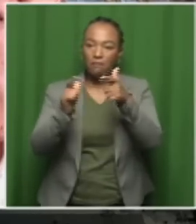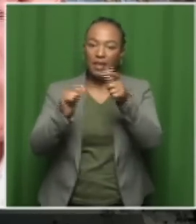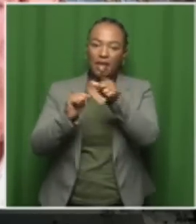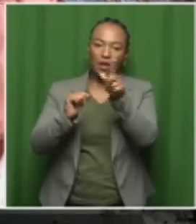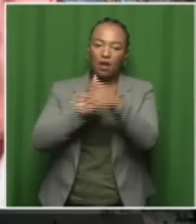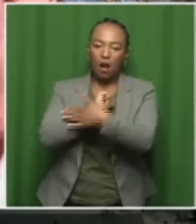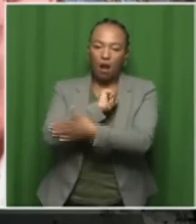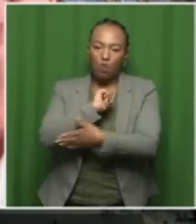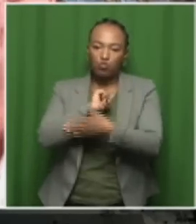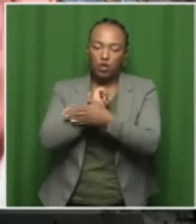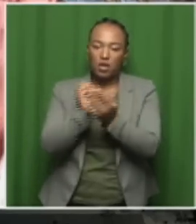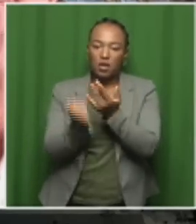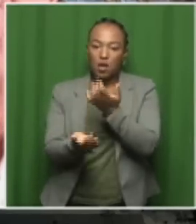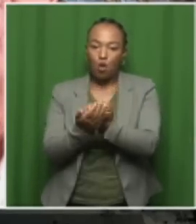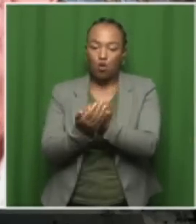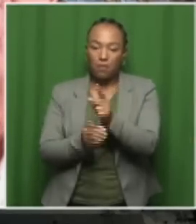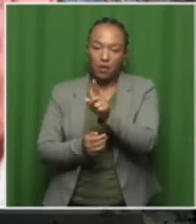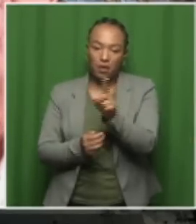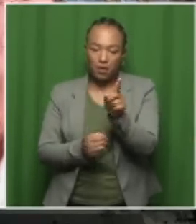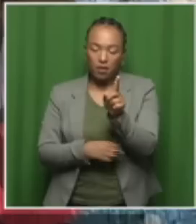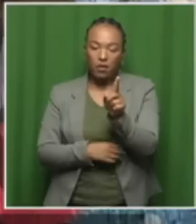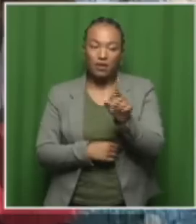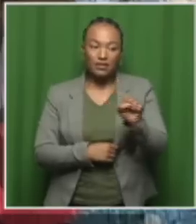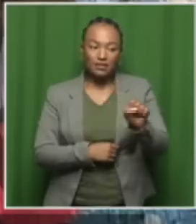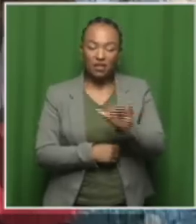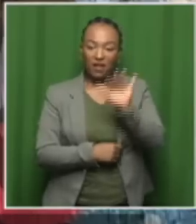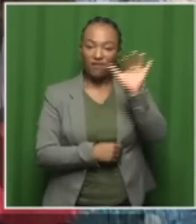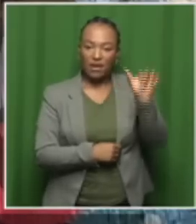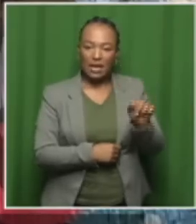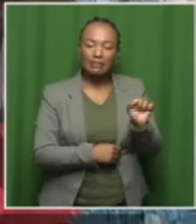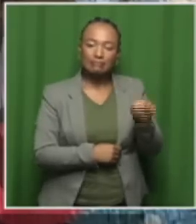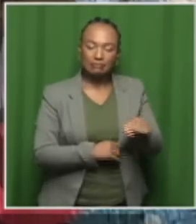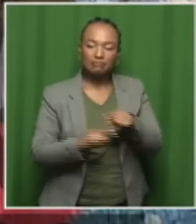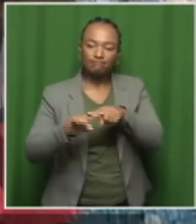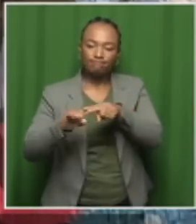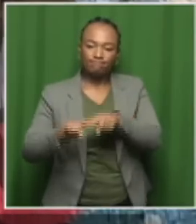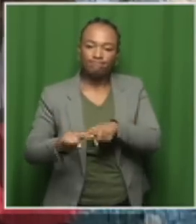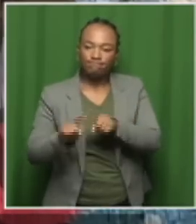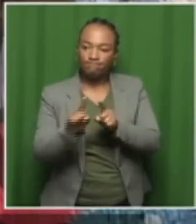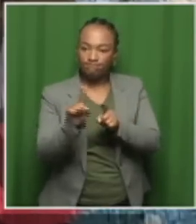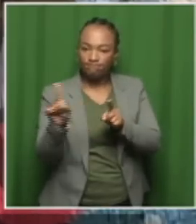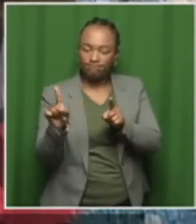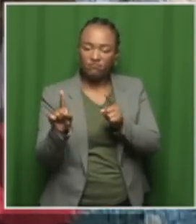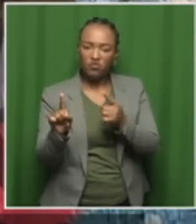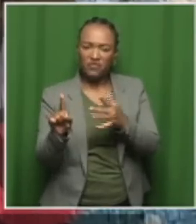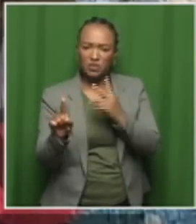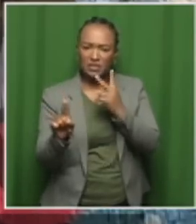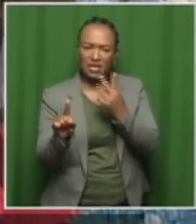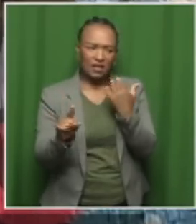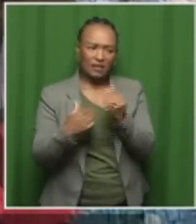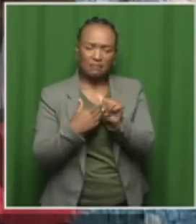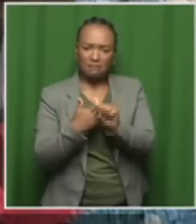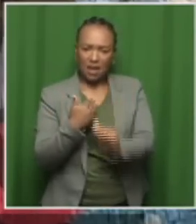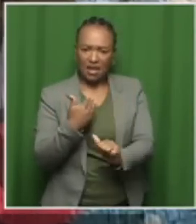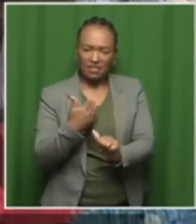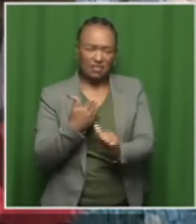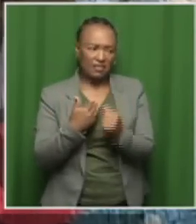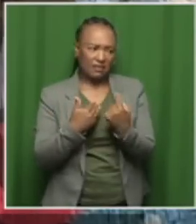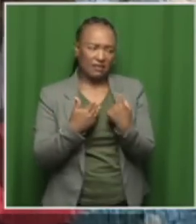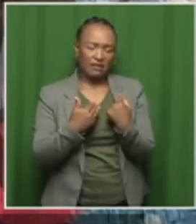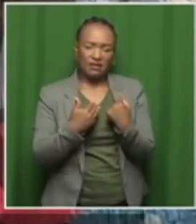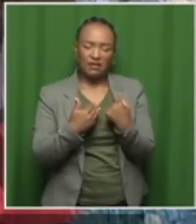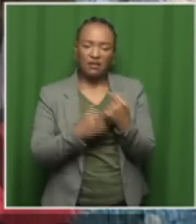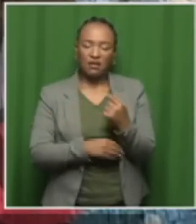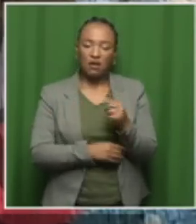South Africa is vulnerable to those global shocks. We've already seen it in the last month or so. And part of the reason why the rand